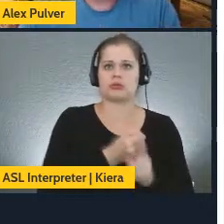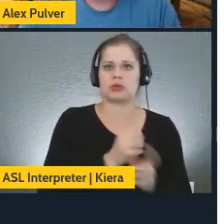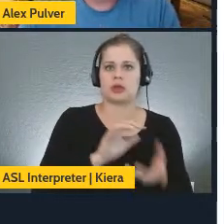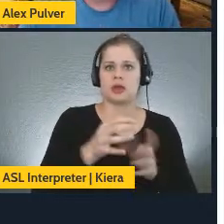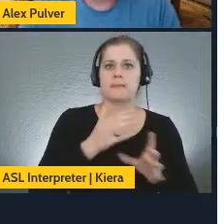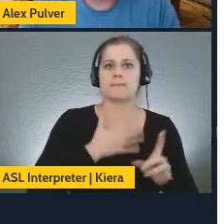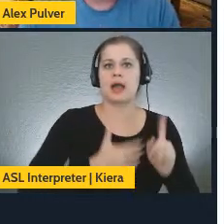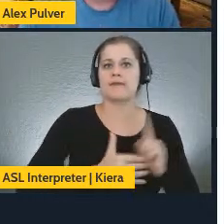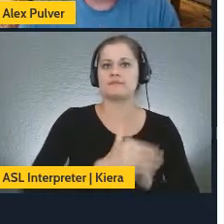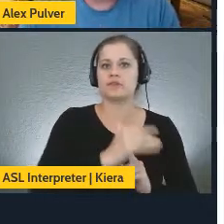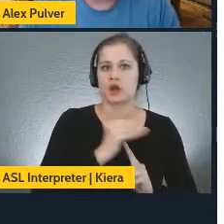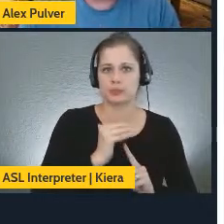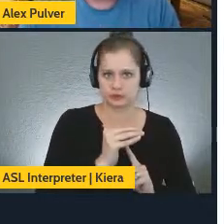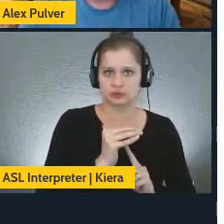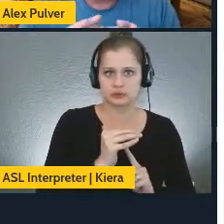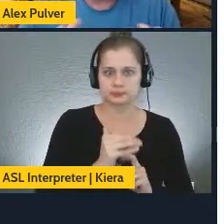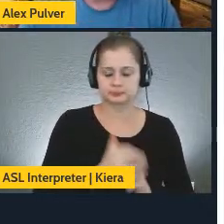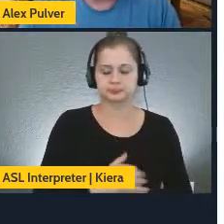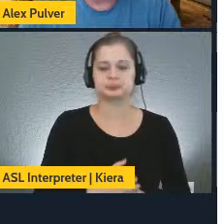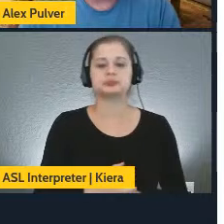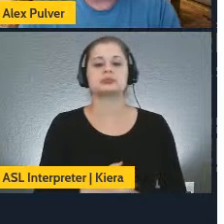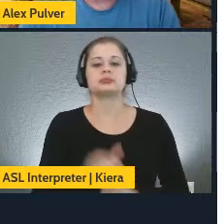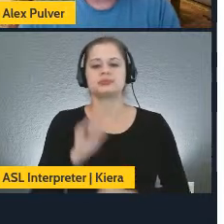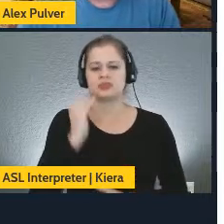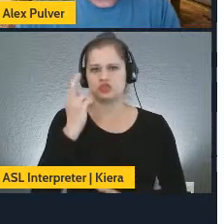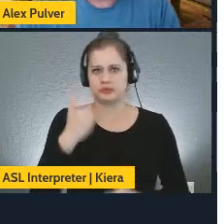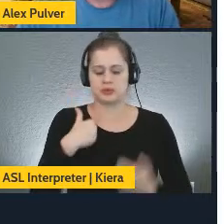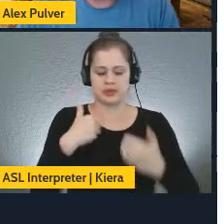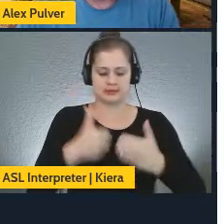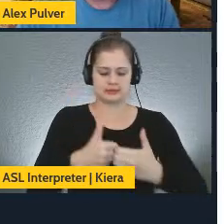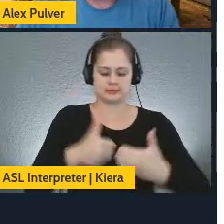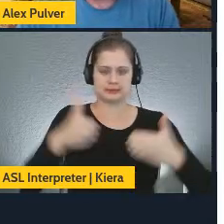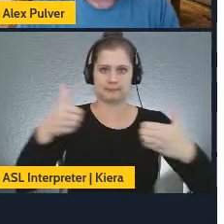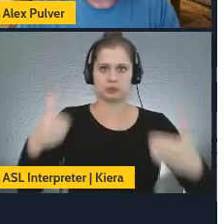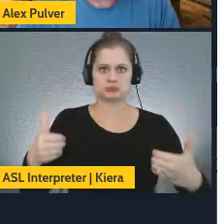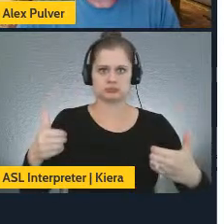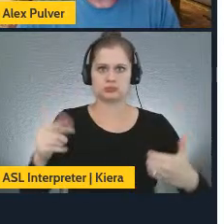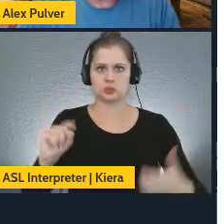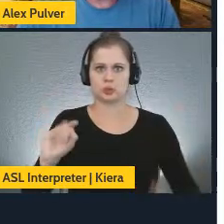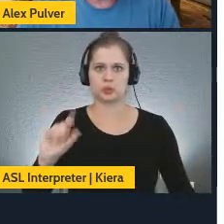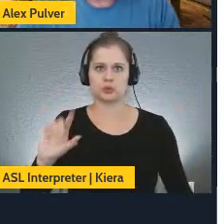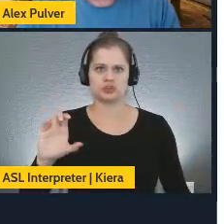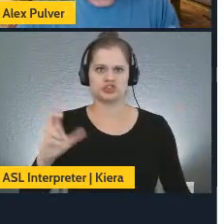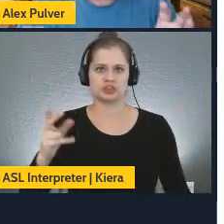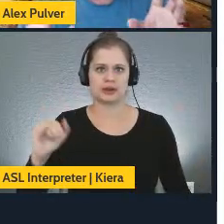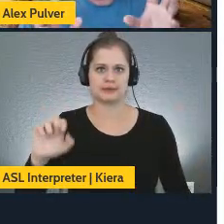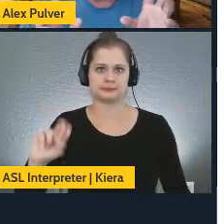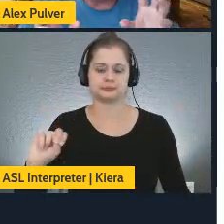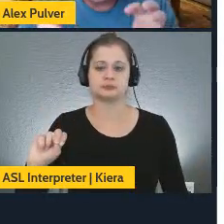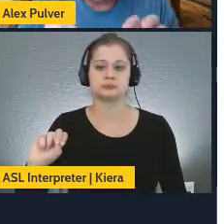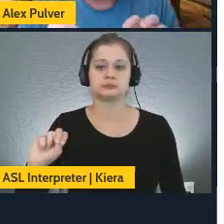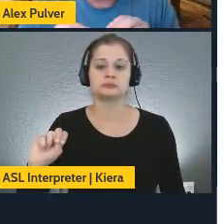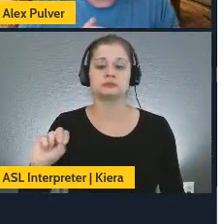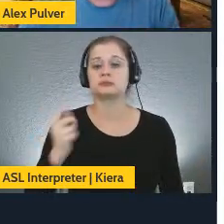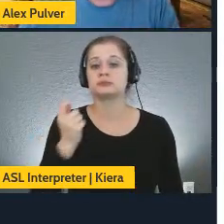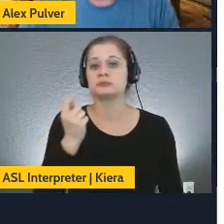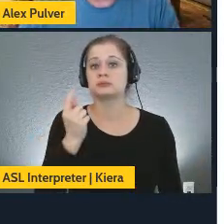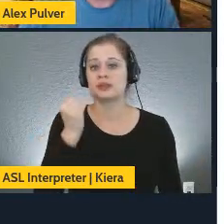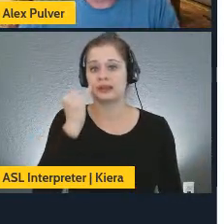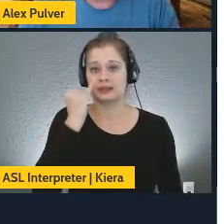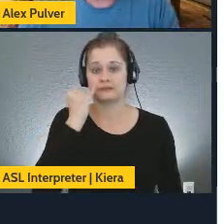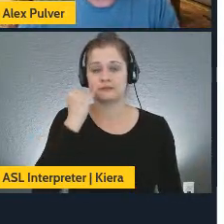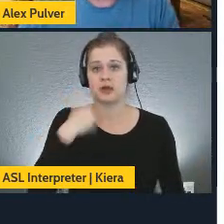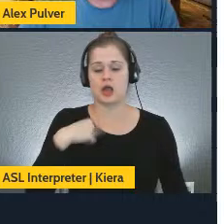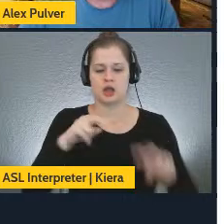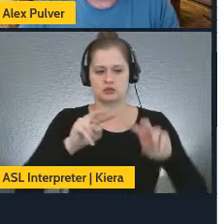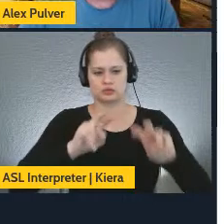environments, pre-prod, prod, etc. So that's why I keep those separate. Now, if I look inside